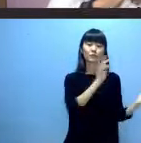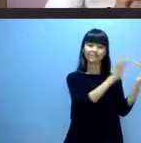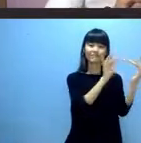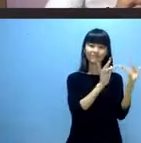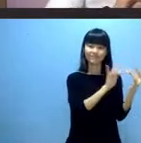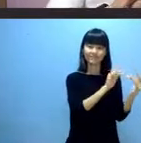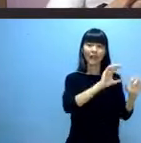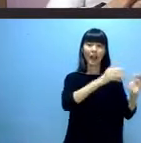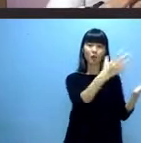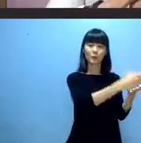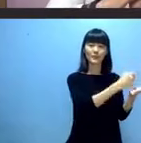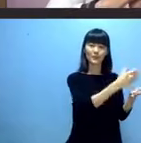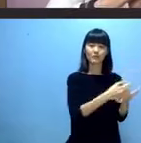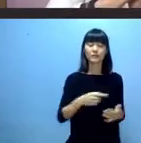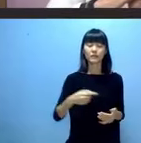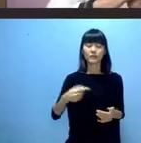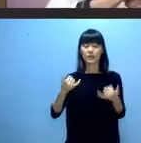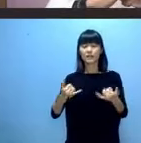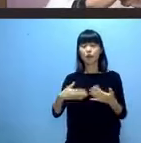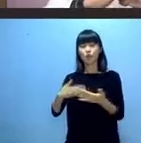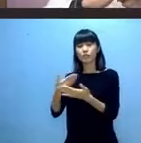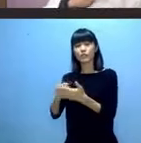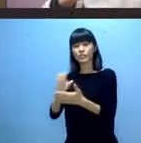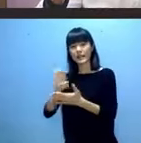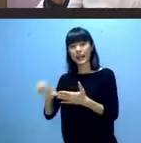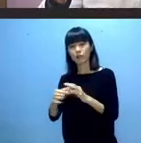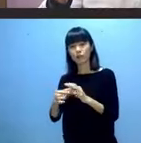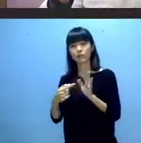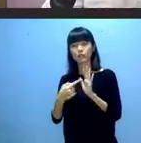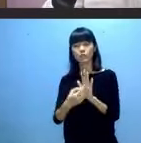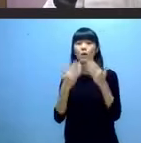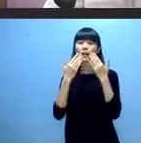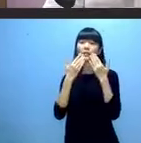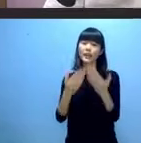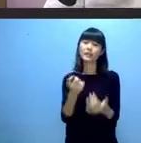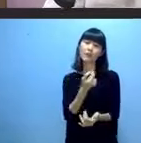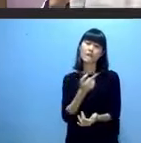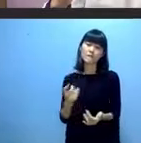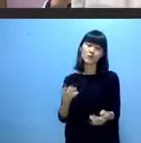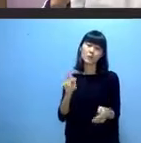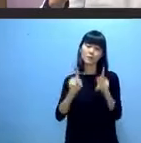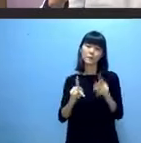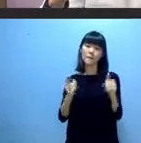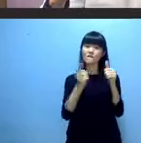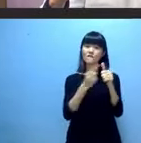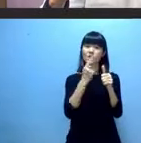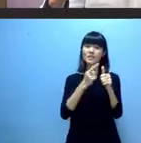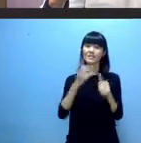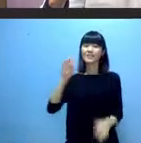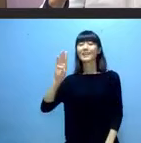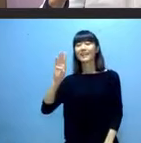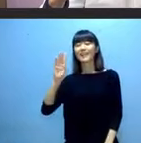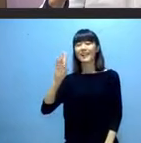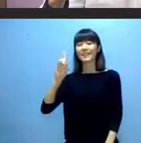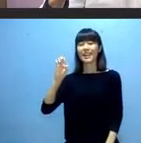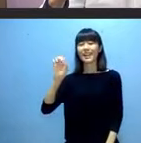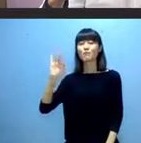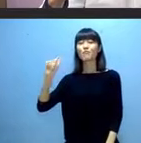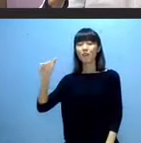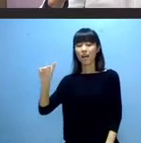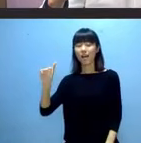are almost at the end of the show. I just want to say thank you to a few important groups of people. First, to Deborah. Thank you very much, Deborah, for being on the